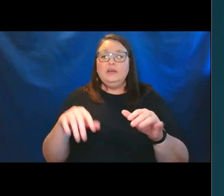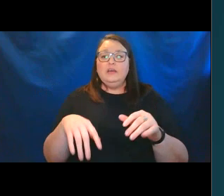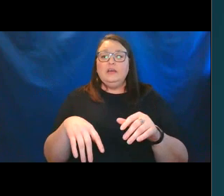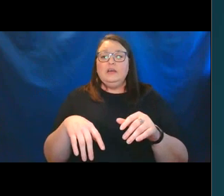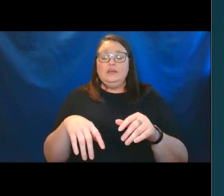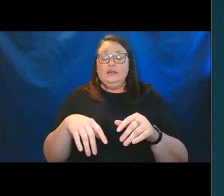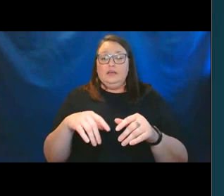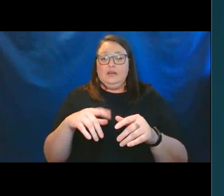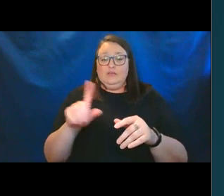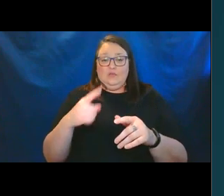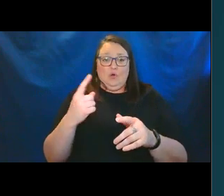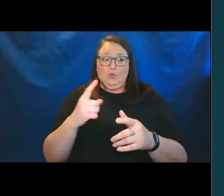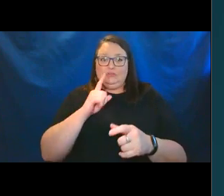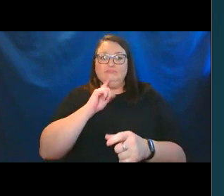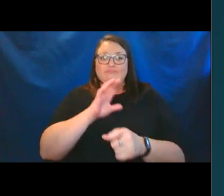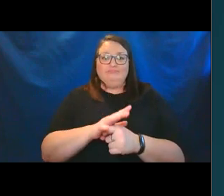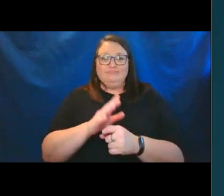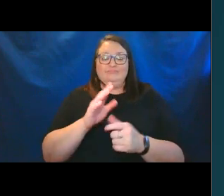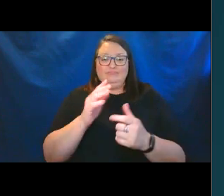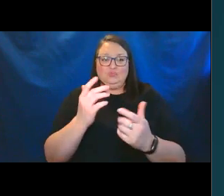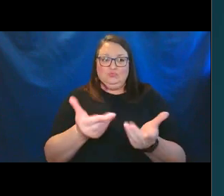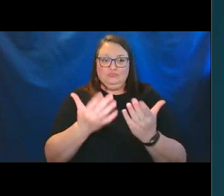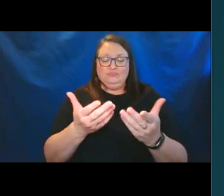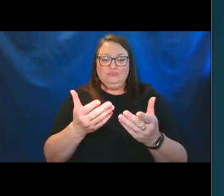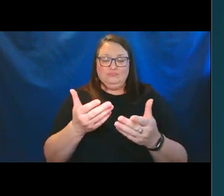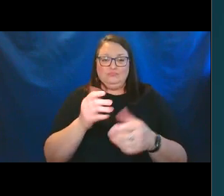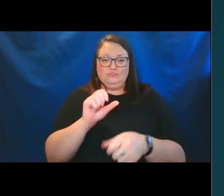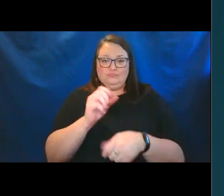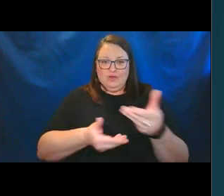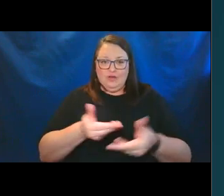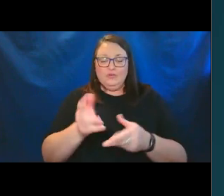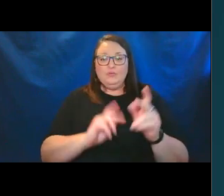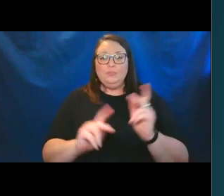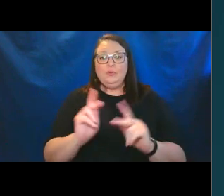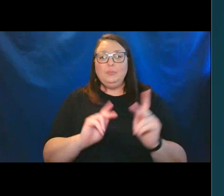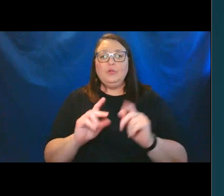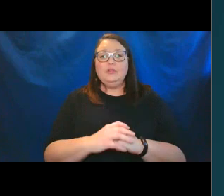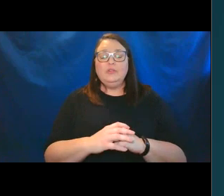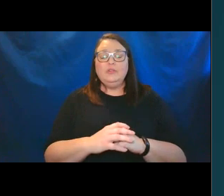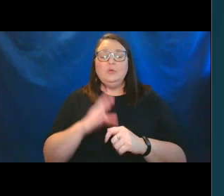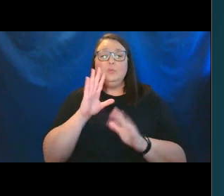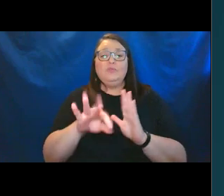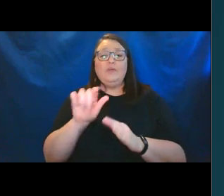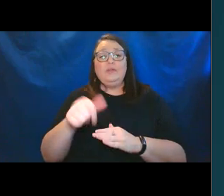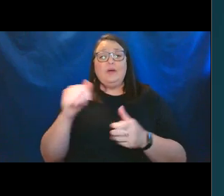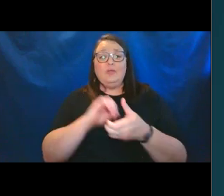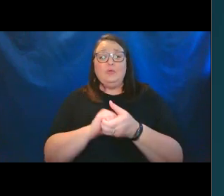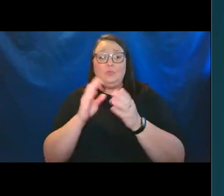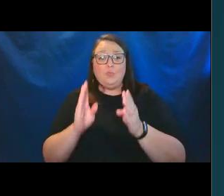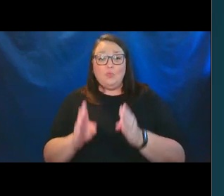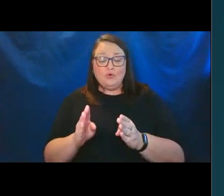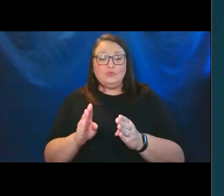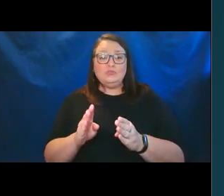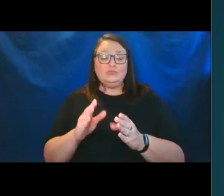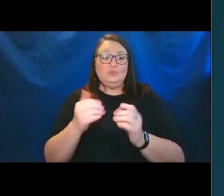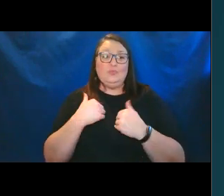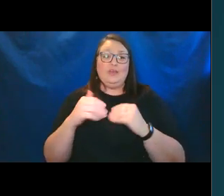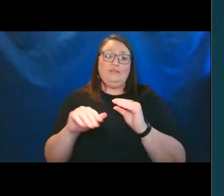jobs. Our assessment hopes to uncover, that RAN will do, uncover additional partners. And actually I get emails every day saying, we